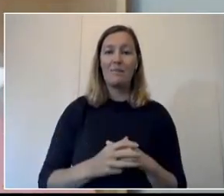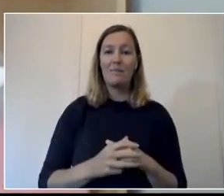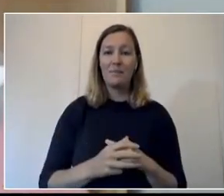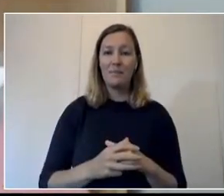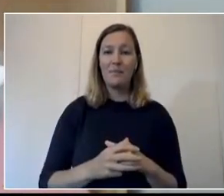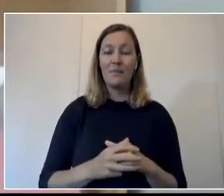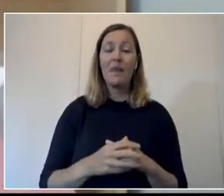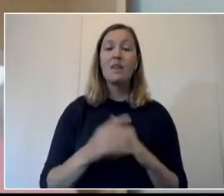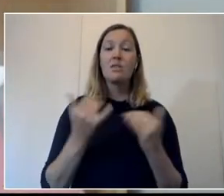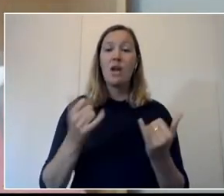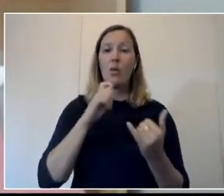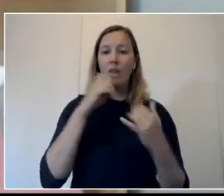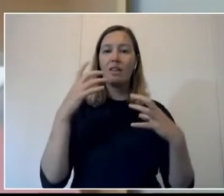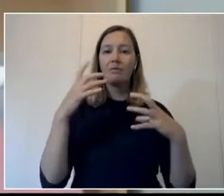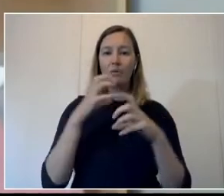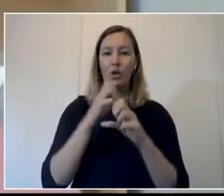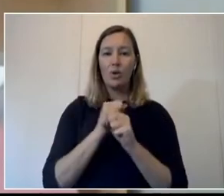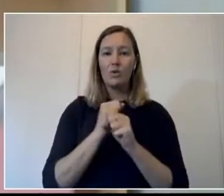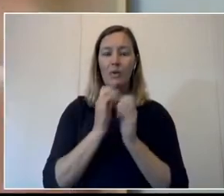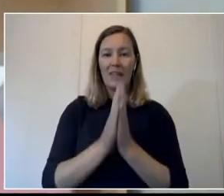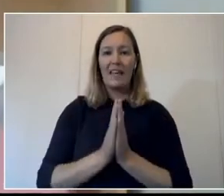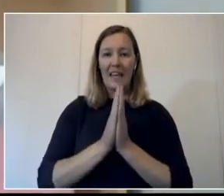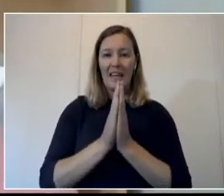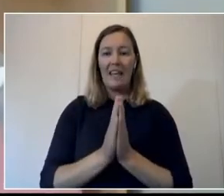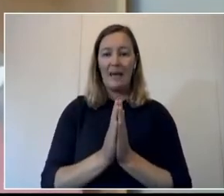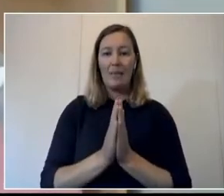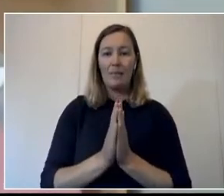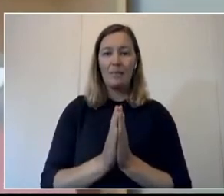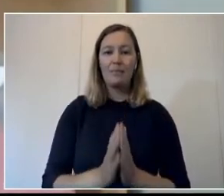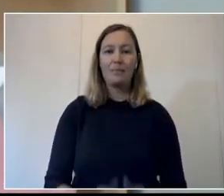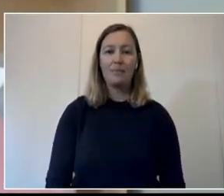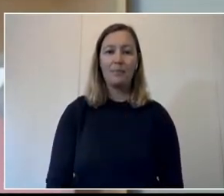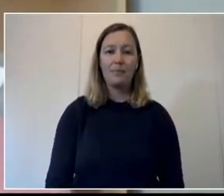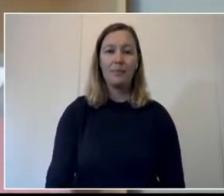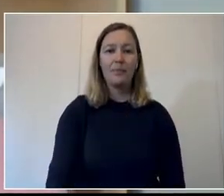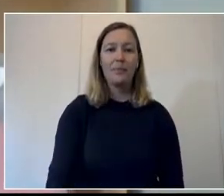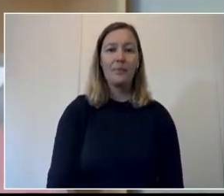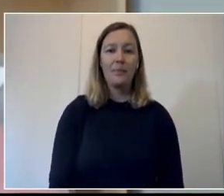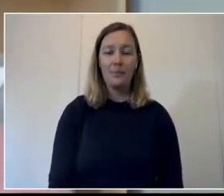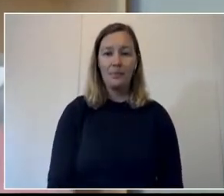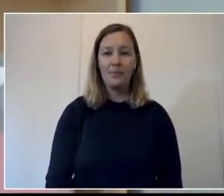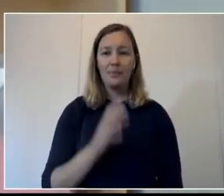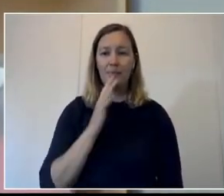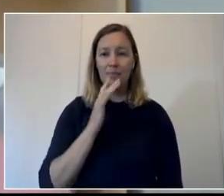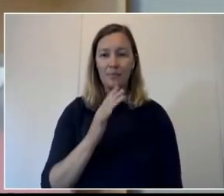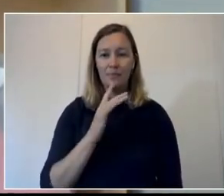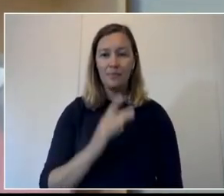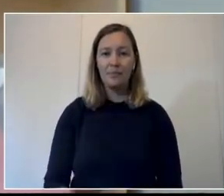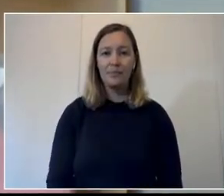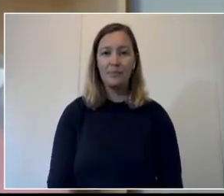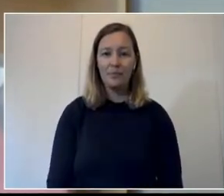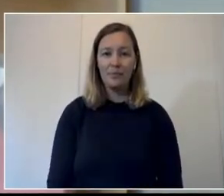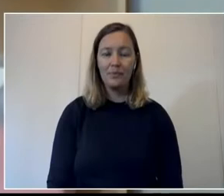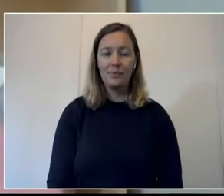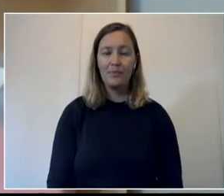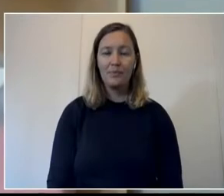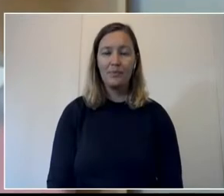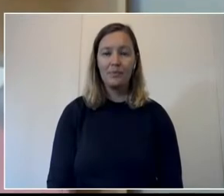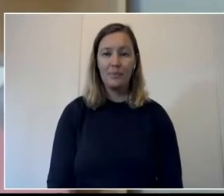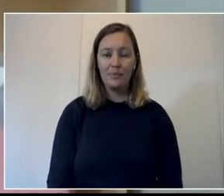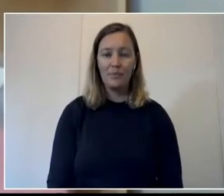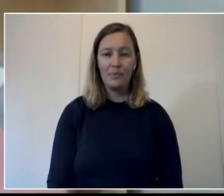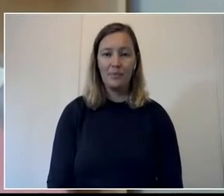close us off with a karakia. So, me inui tātou. He ata ki runga, he ata ki raro, he ata ki te whakatūtū, he ata ki